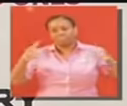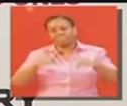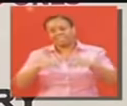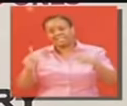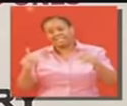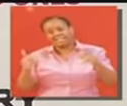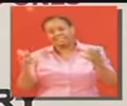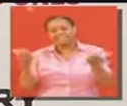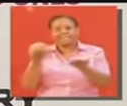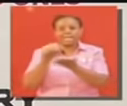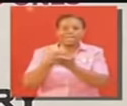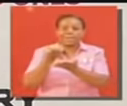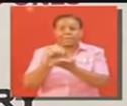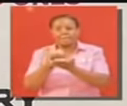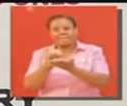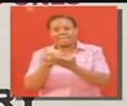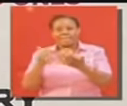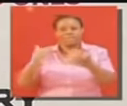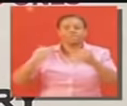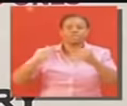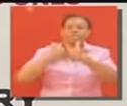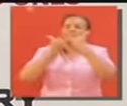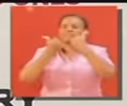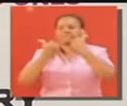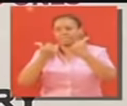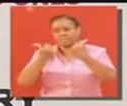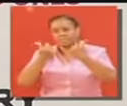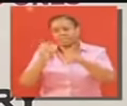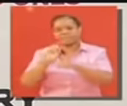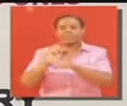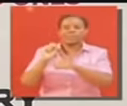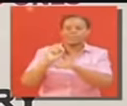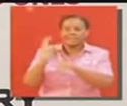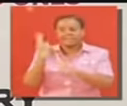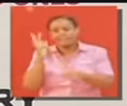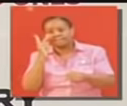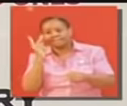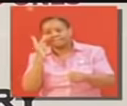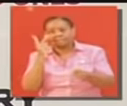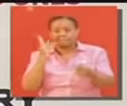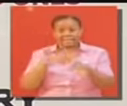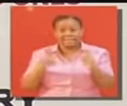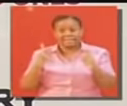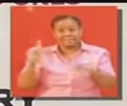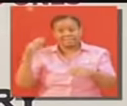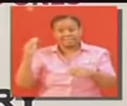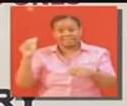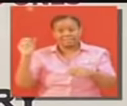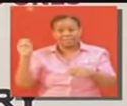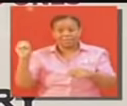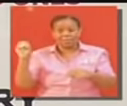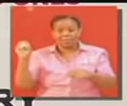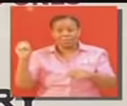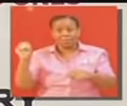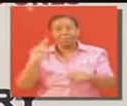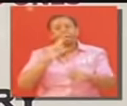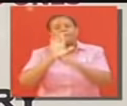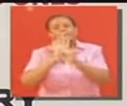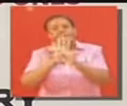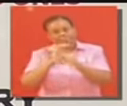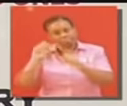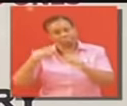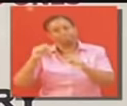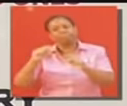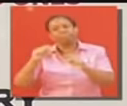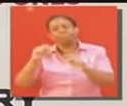loads. So we are working with that, but PAHO has assured me that by the end of October into early